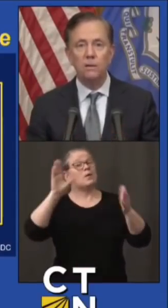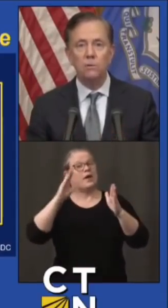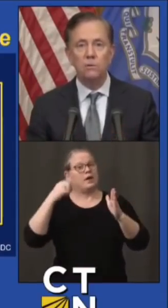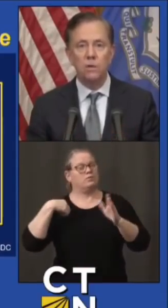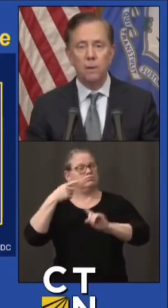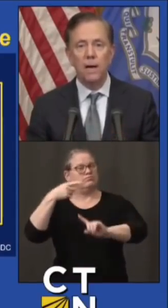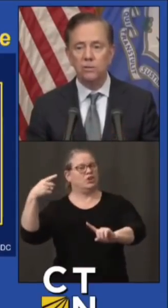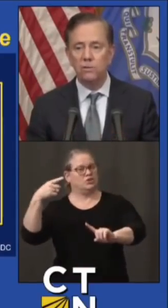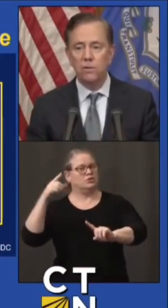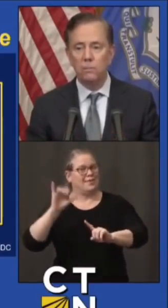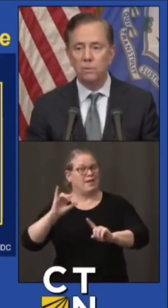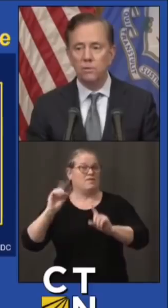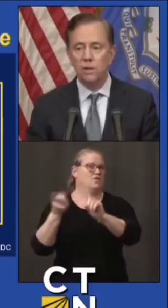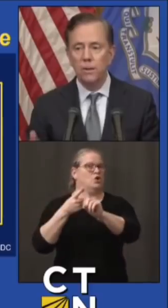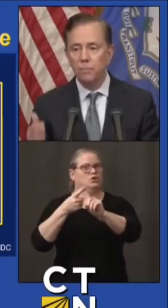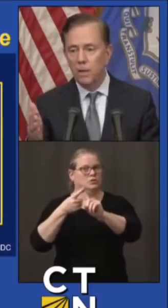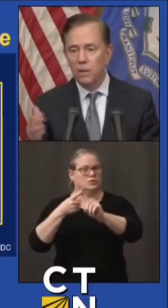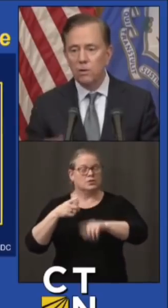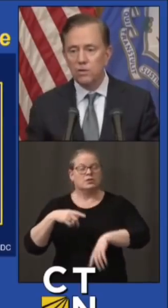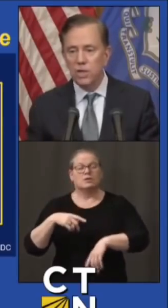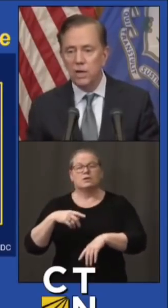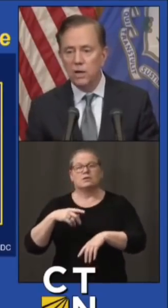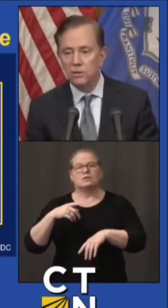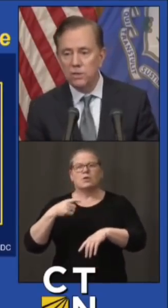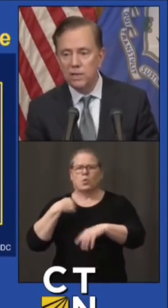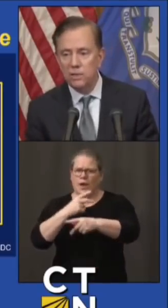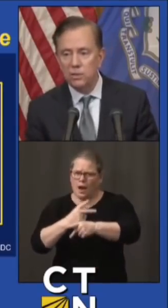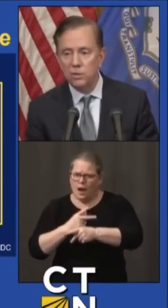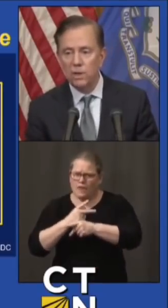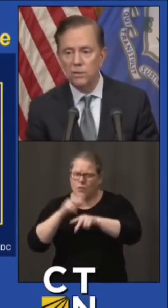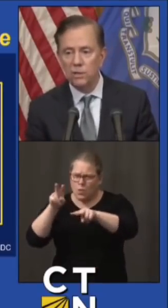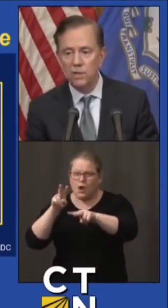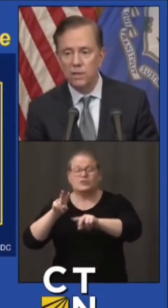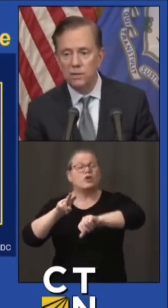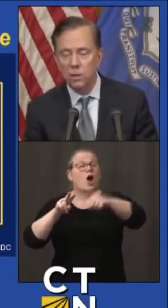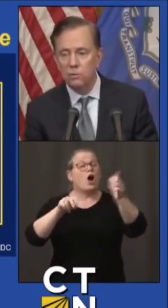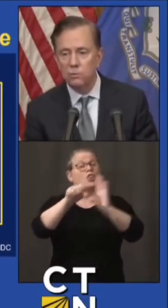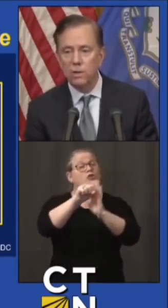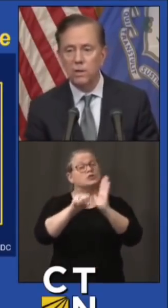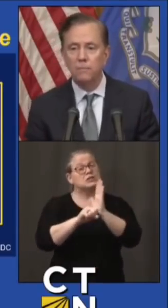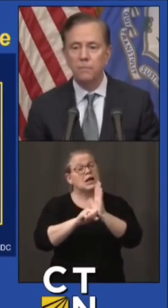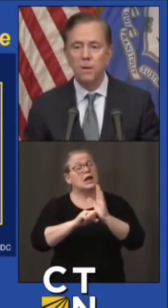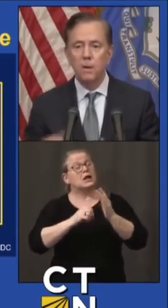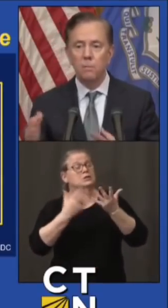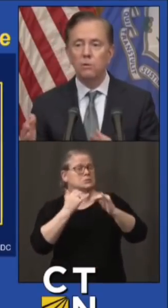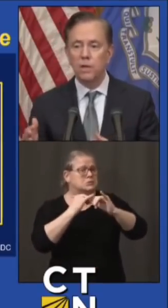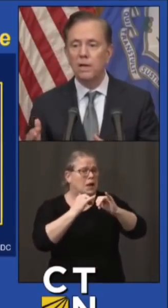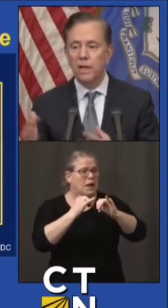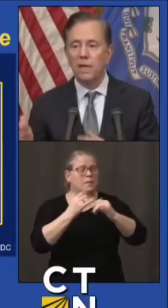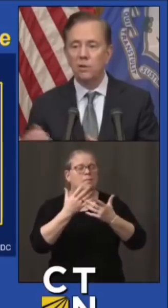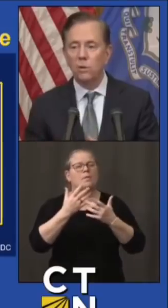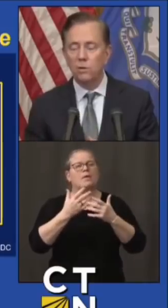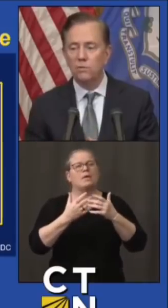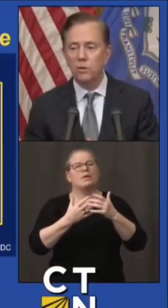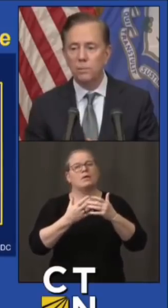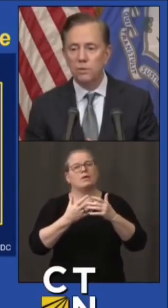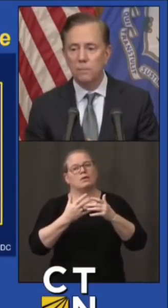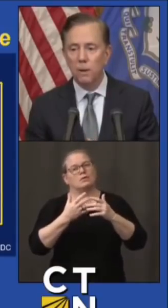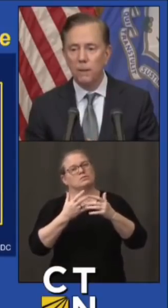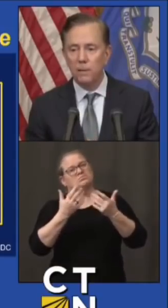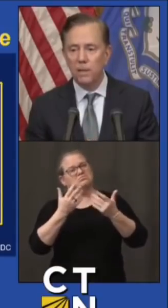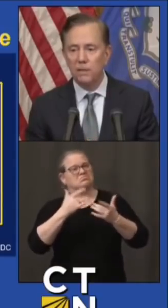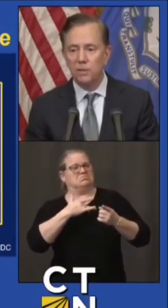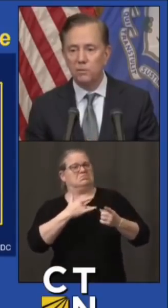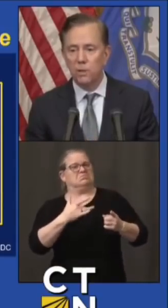able to get those positive numbers. You can see the other states that join us, those with most likely to get north of